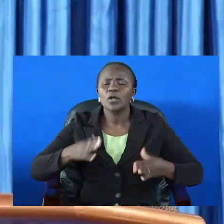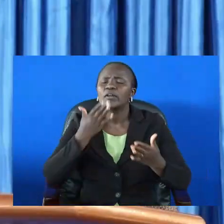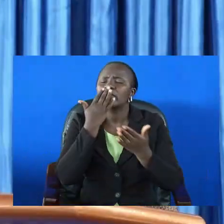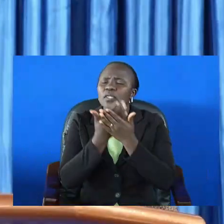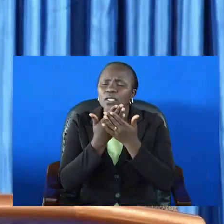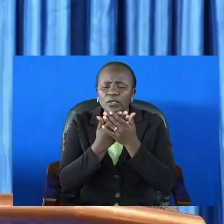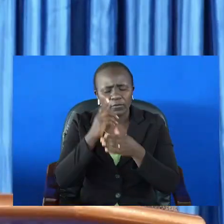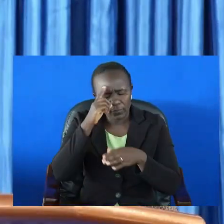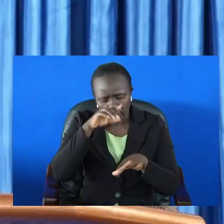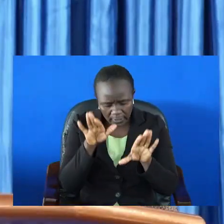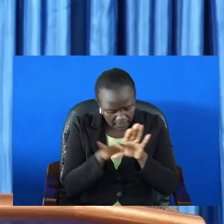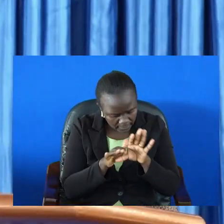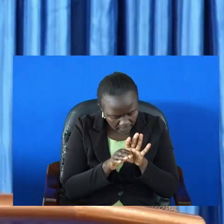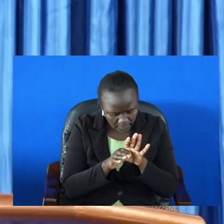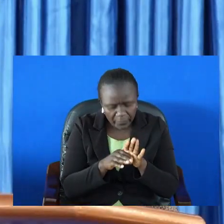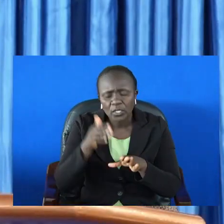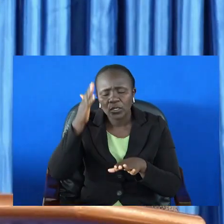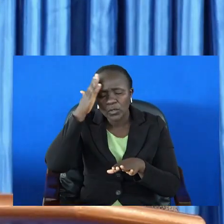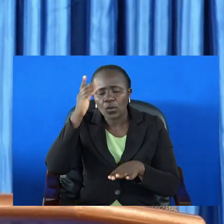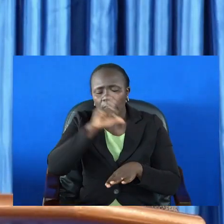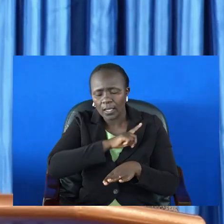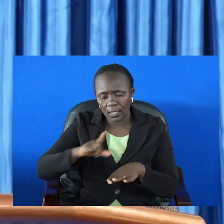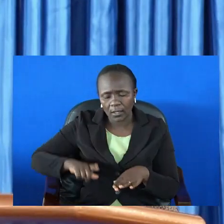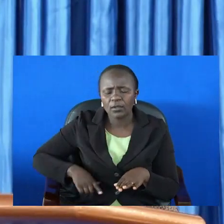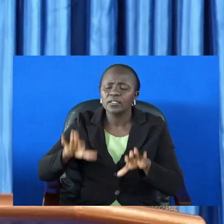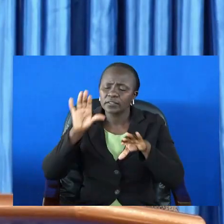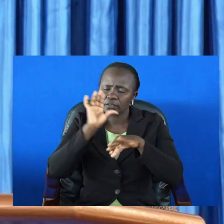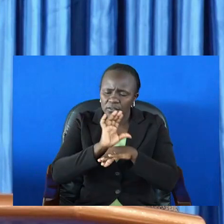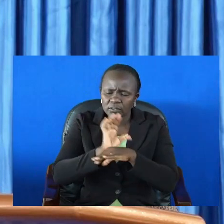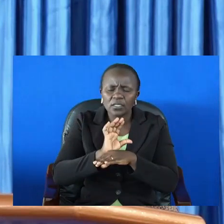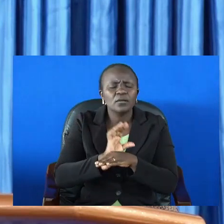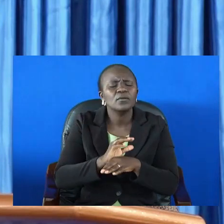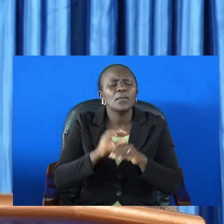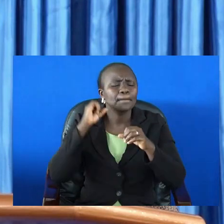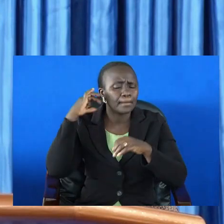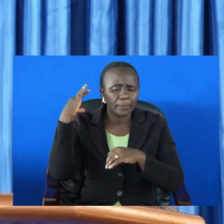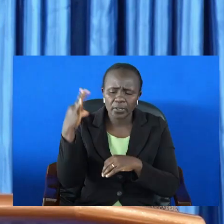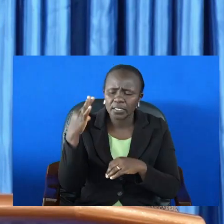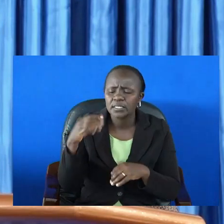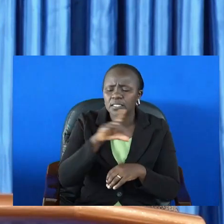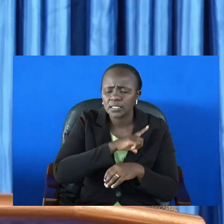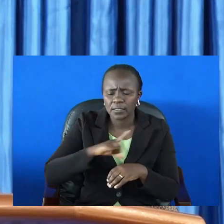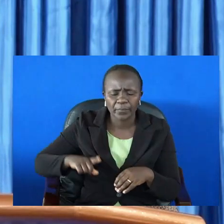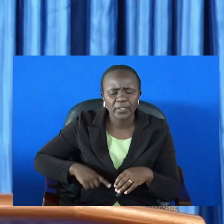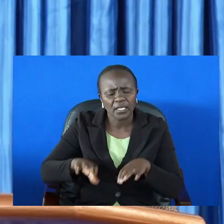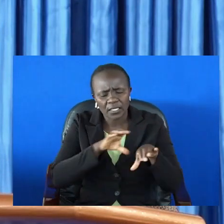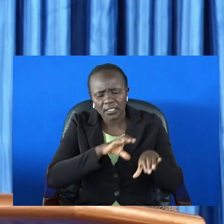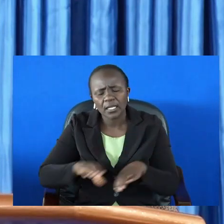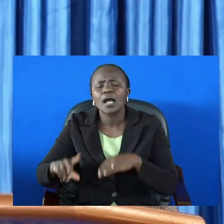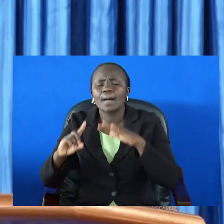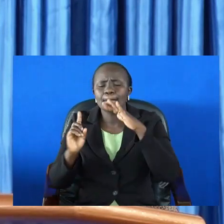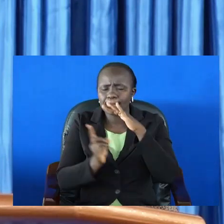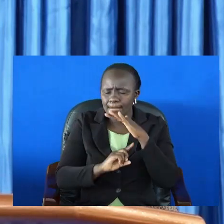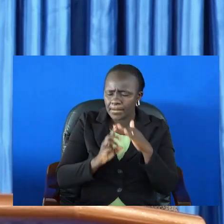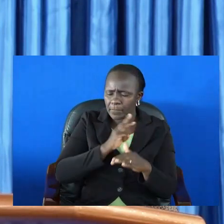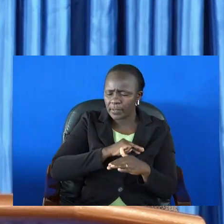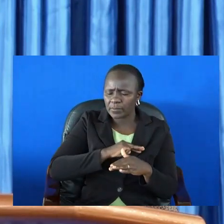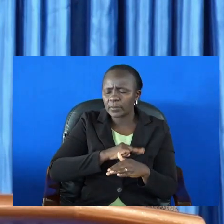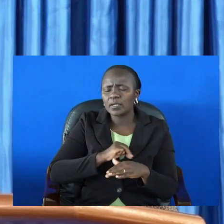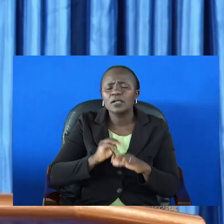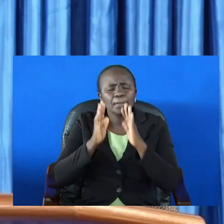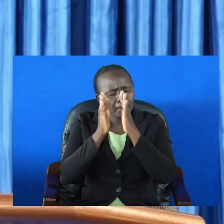a church that knows the Lord, a church that preaches the Lord, a church that does missions. We pray for